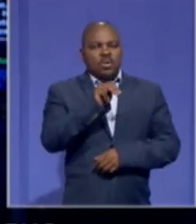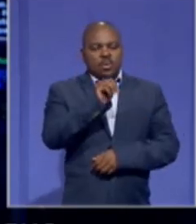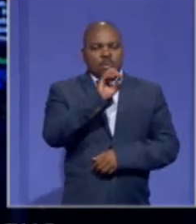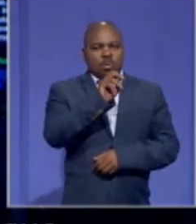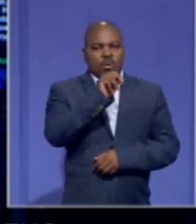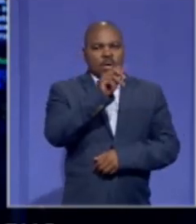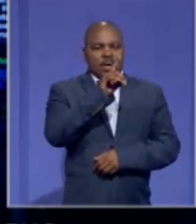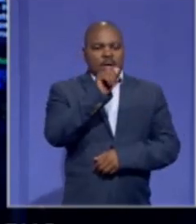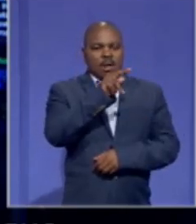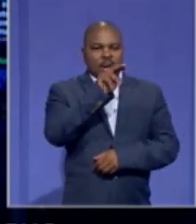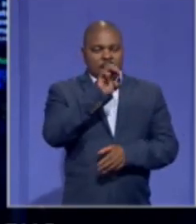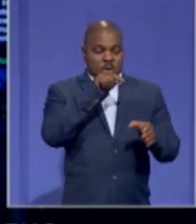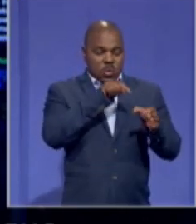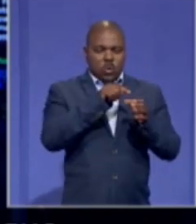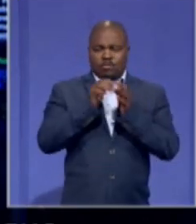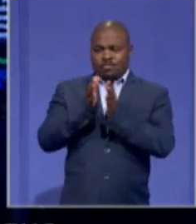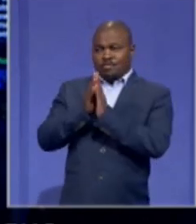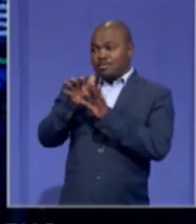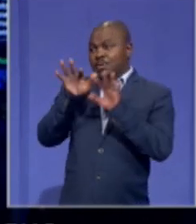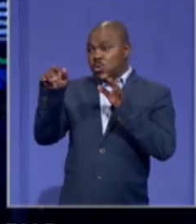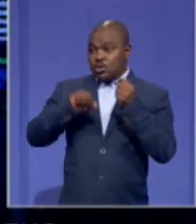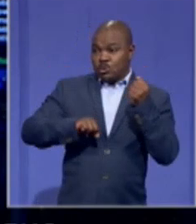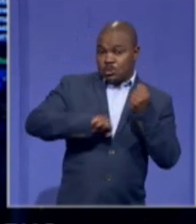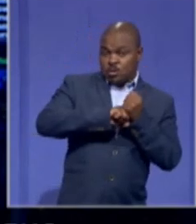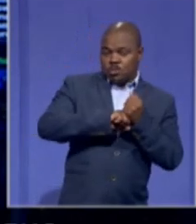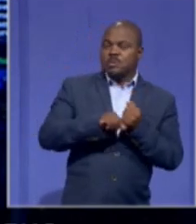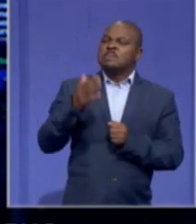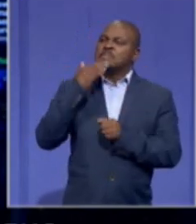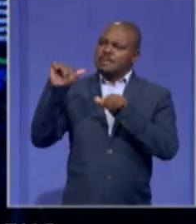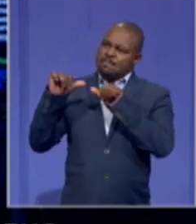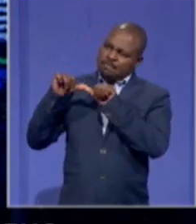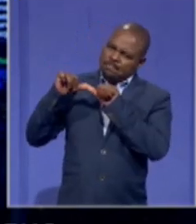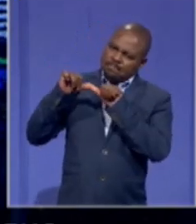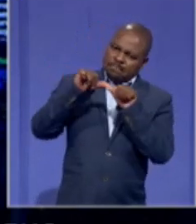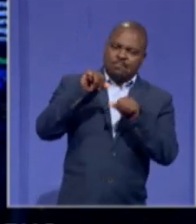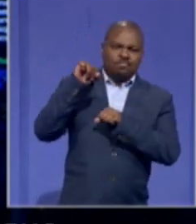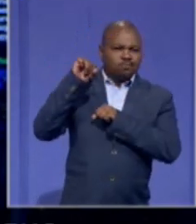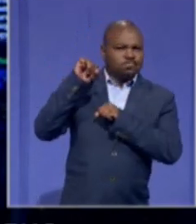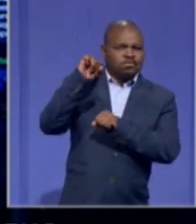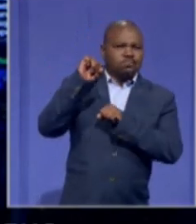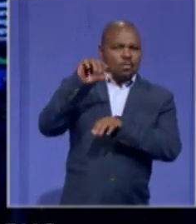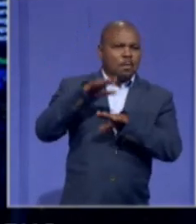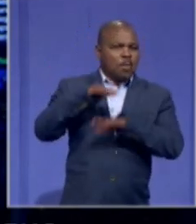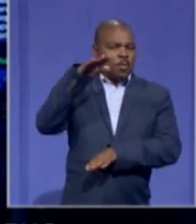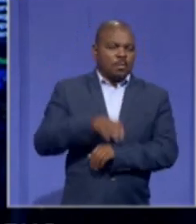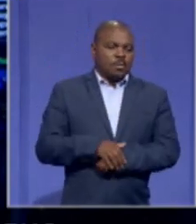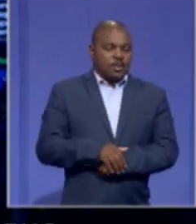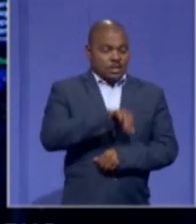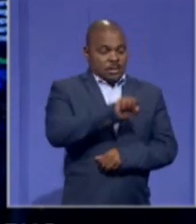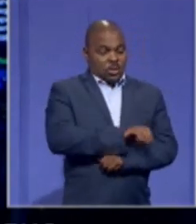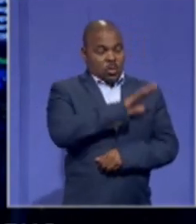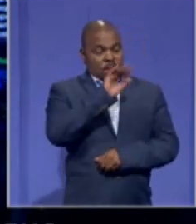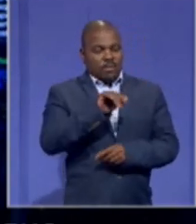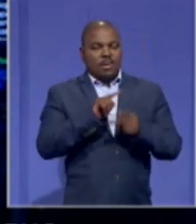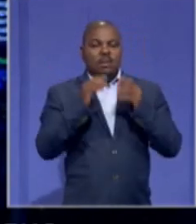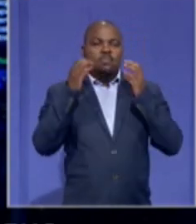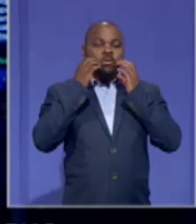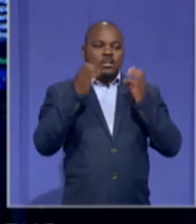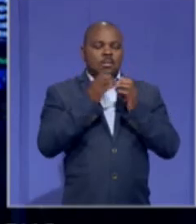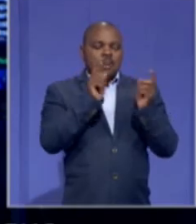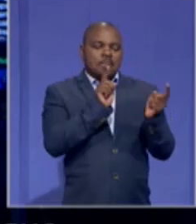Mondlane o ipileditse ho batshehetsi ba hae ho tswela pele ka matsholo a boipilaetso. Afrika Borwa le Mozambique di bile